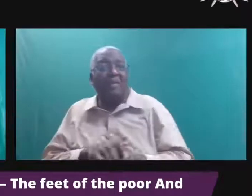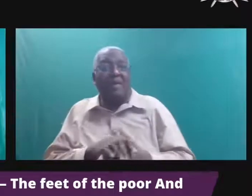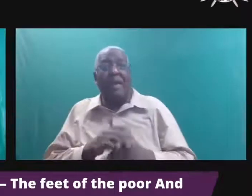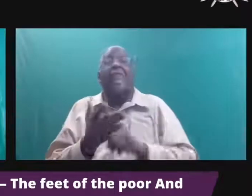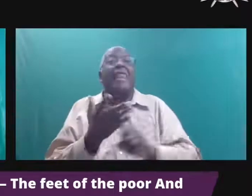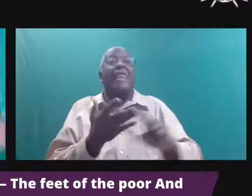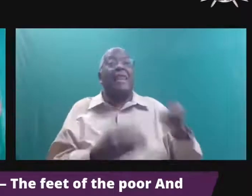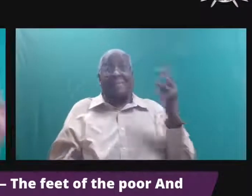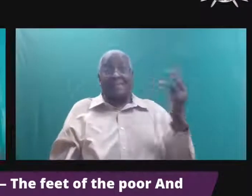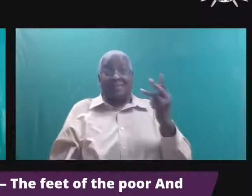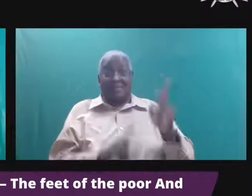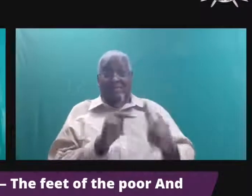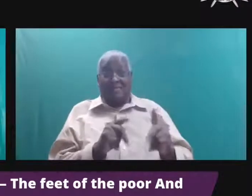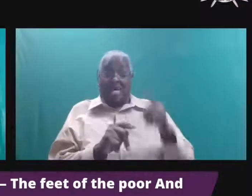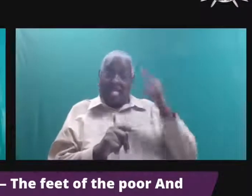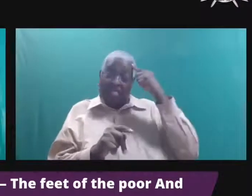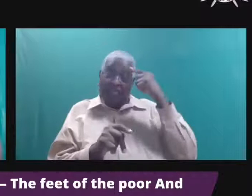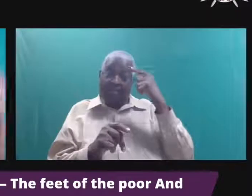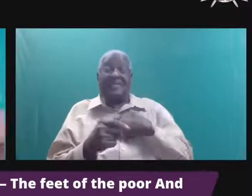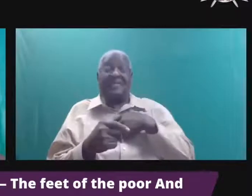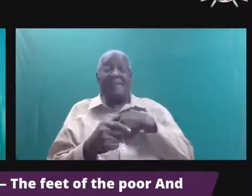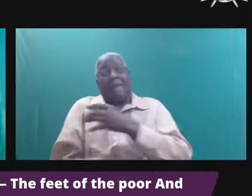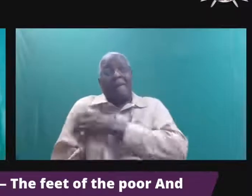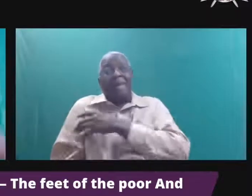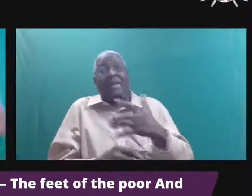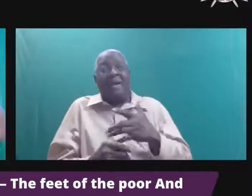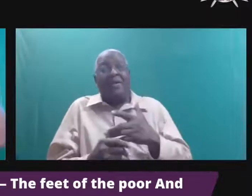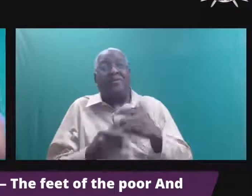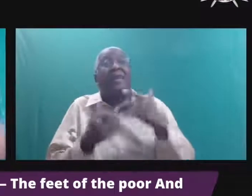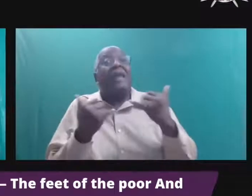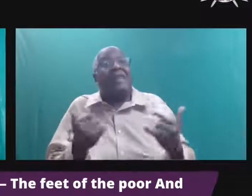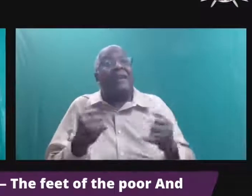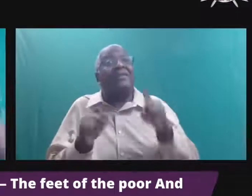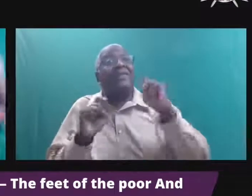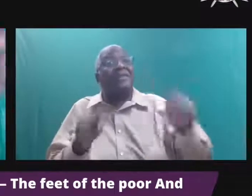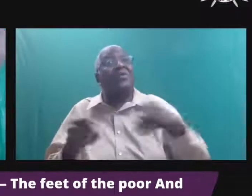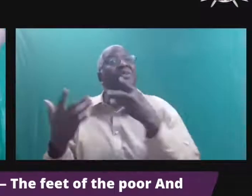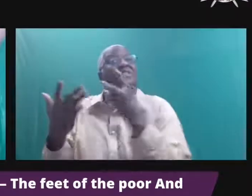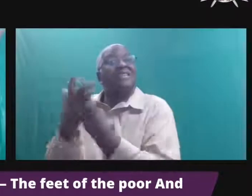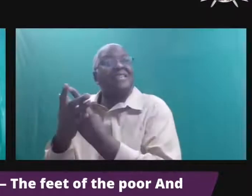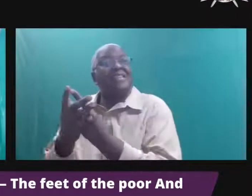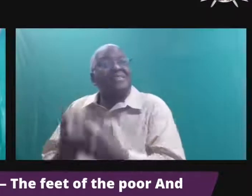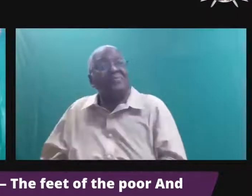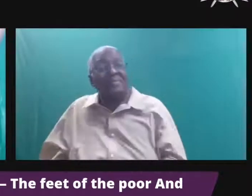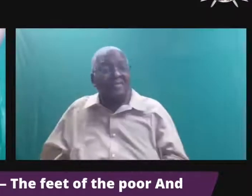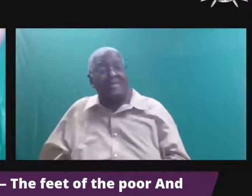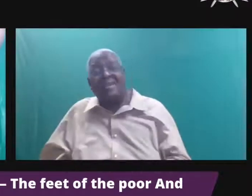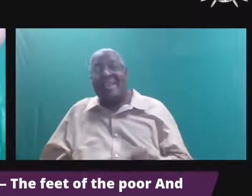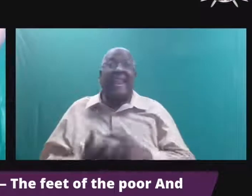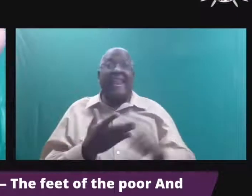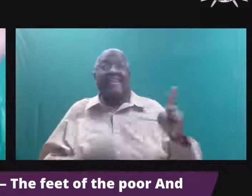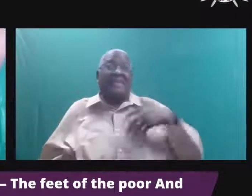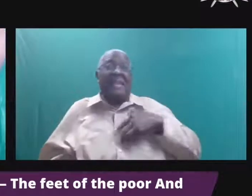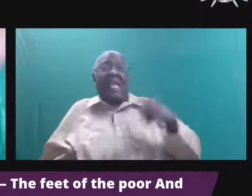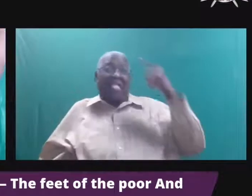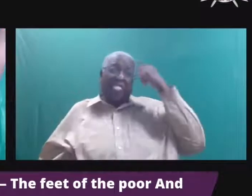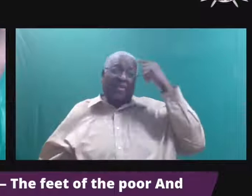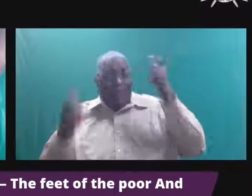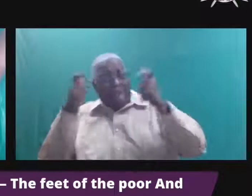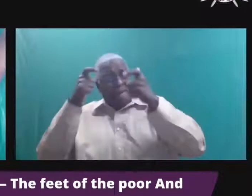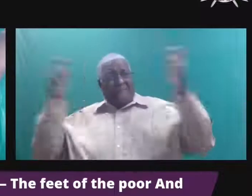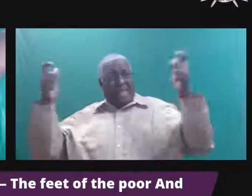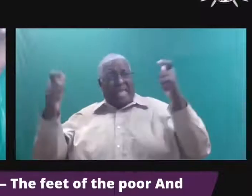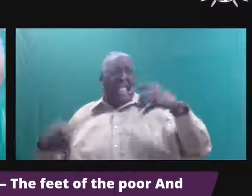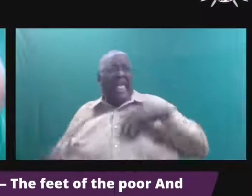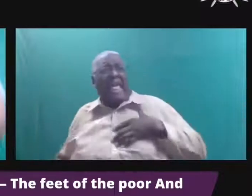Wednesday, this past Wednesday are finding out they're going to jail. You ought to understand. They thought they were up here. But God has